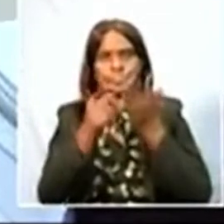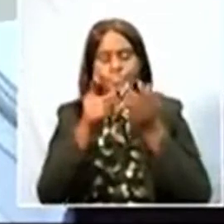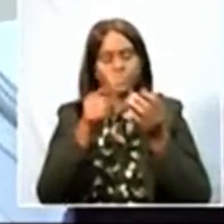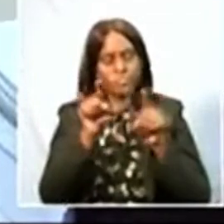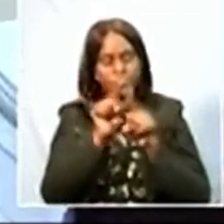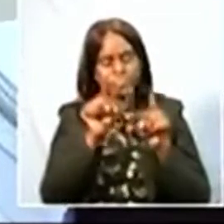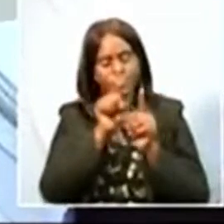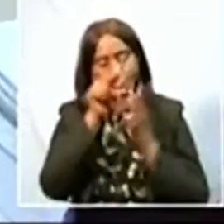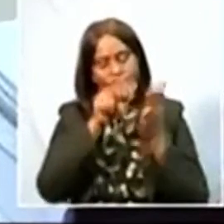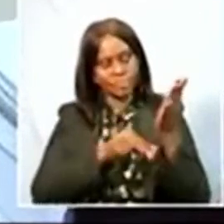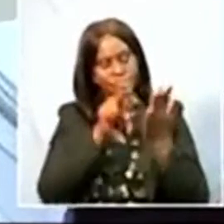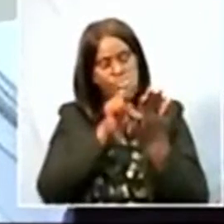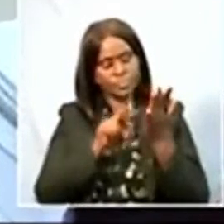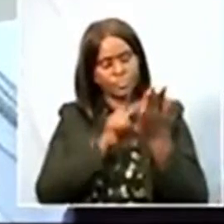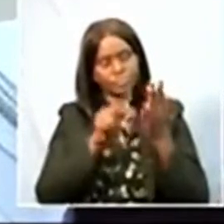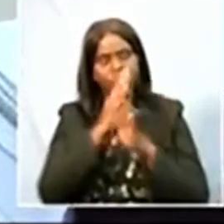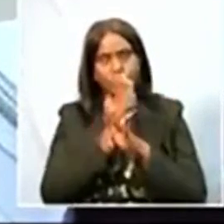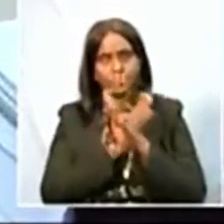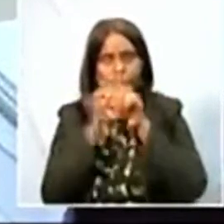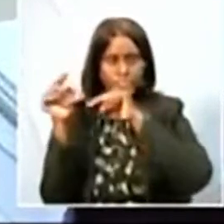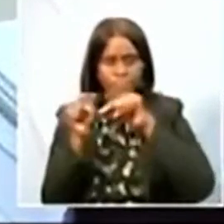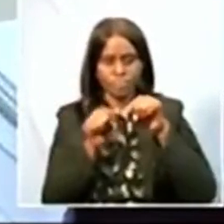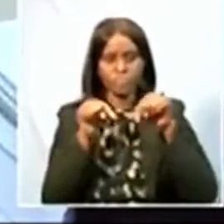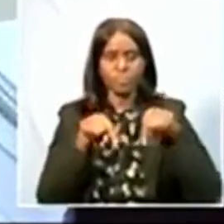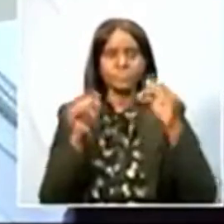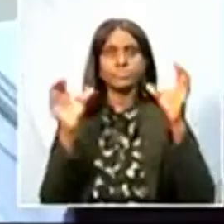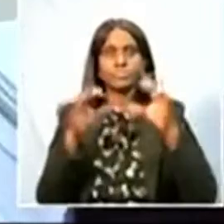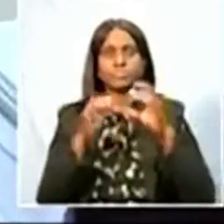through this report before coming to this committee.